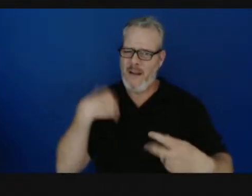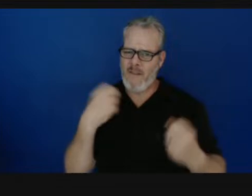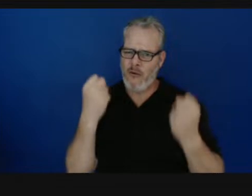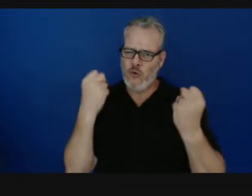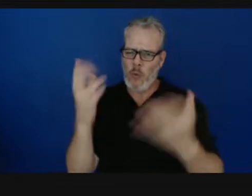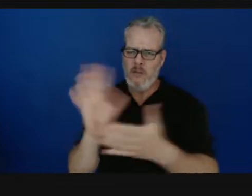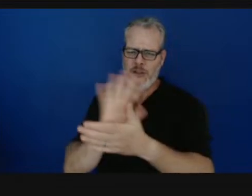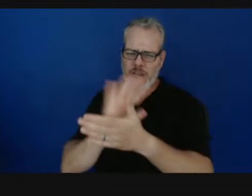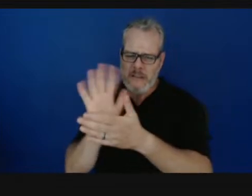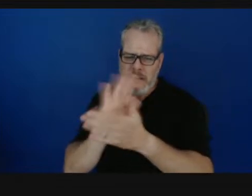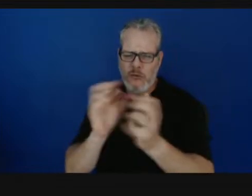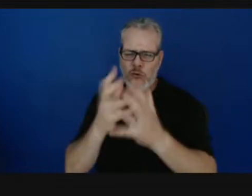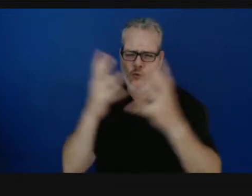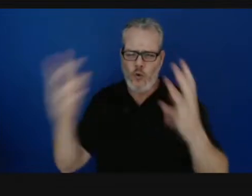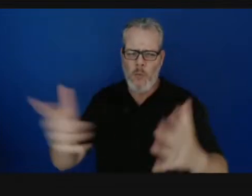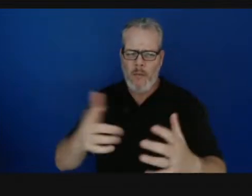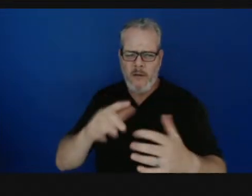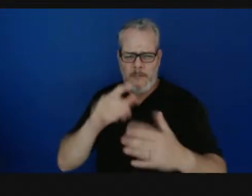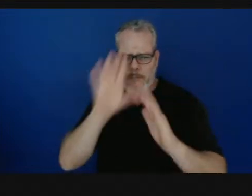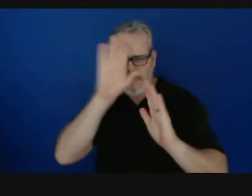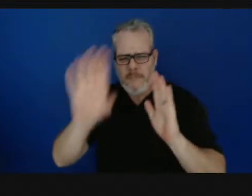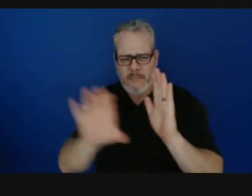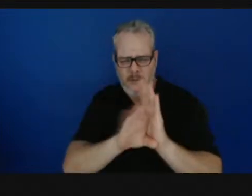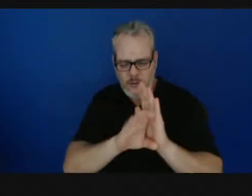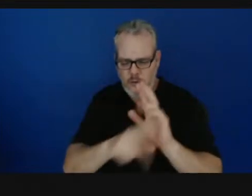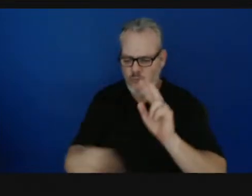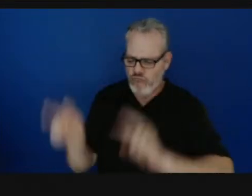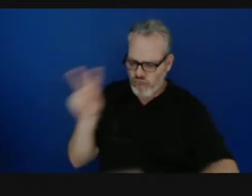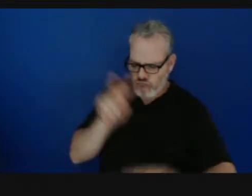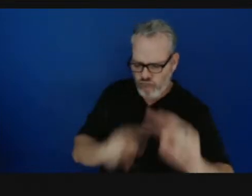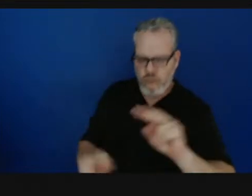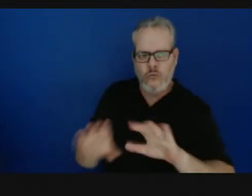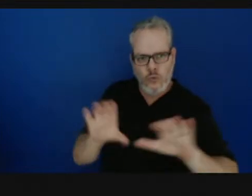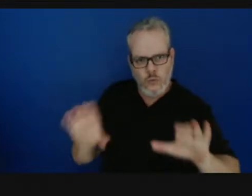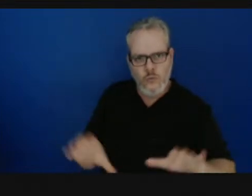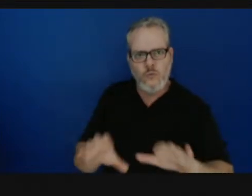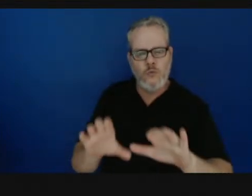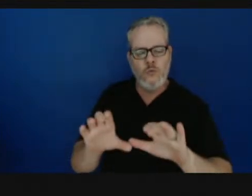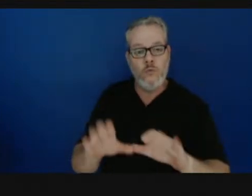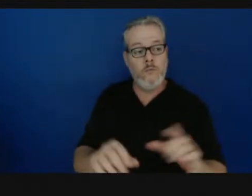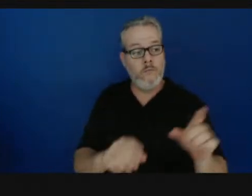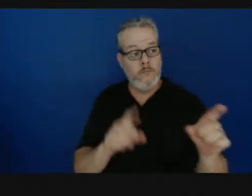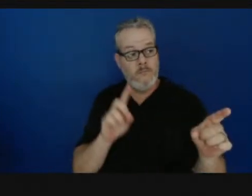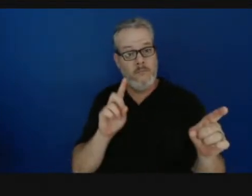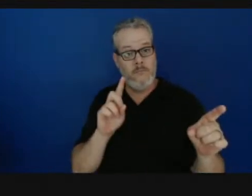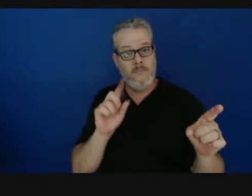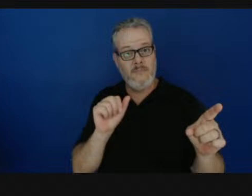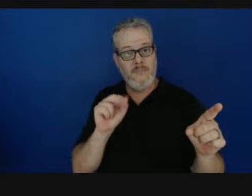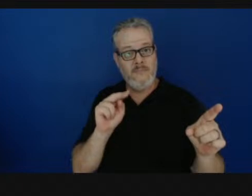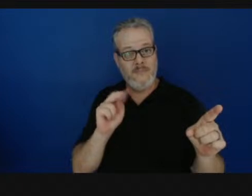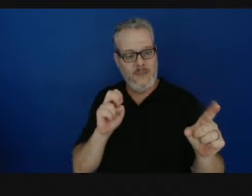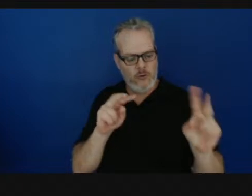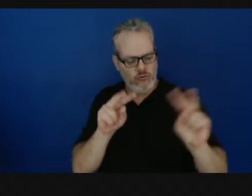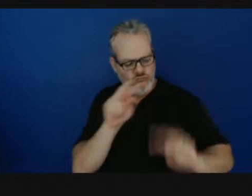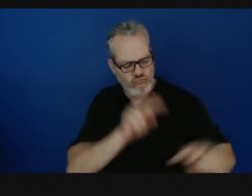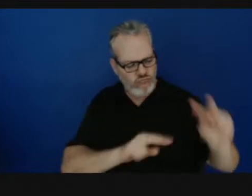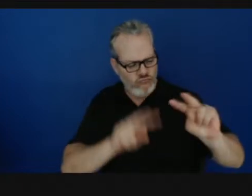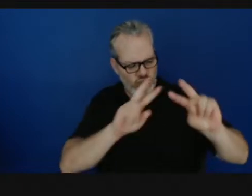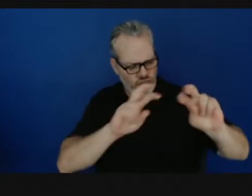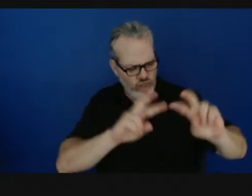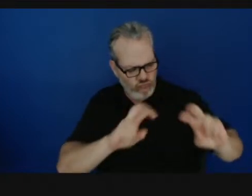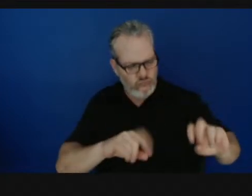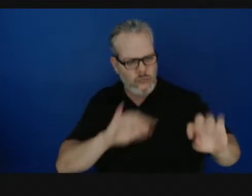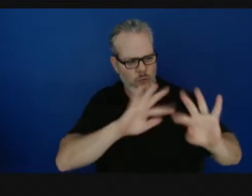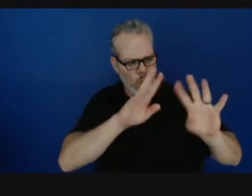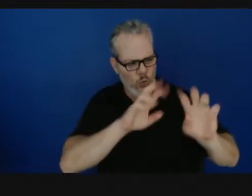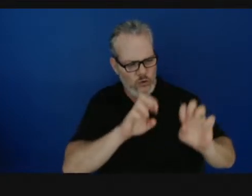do that up front, and then we'll go through the monitoring on the back half. And so Dane will sort questions accordingly there.